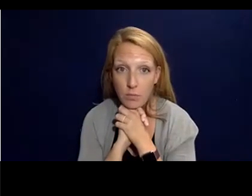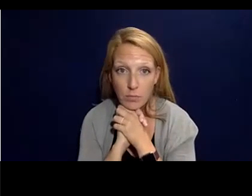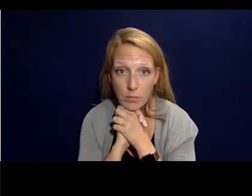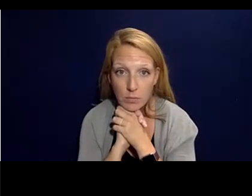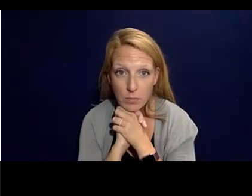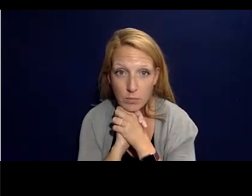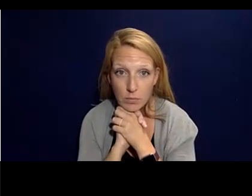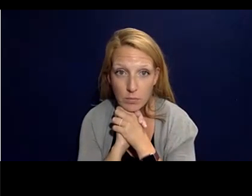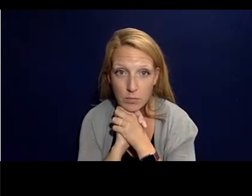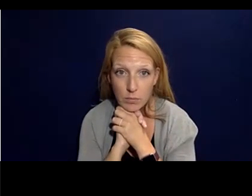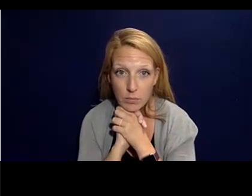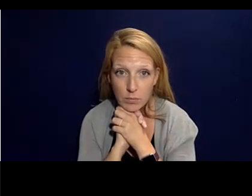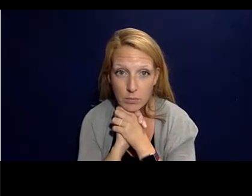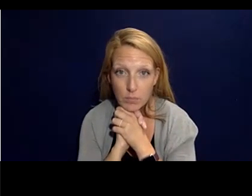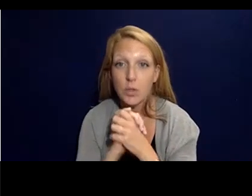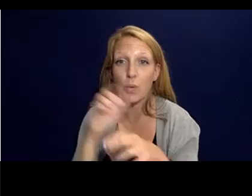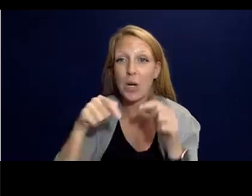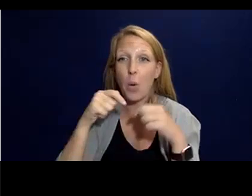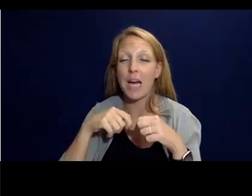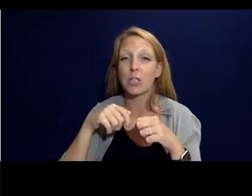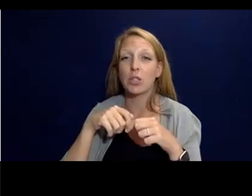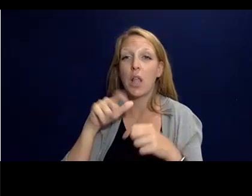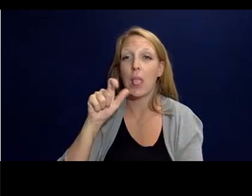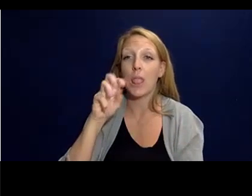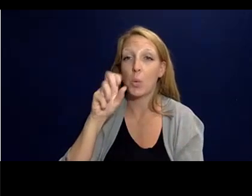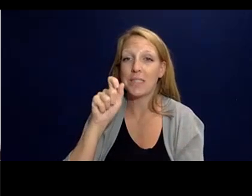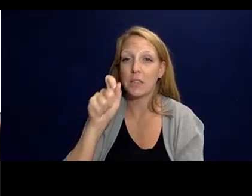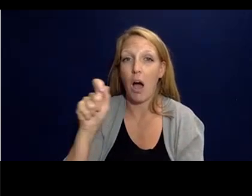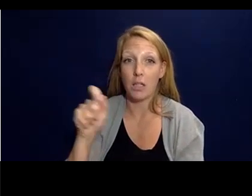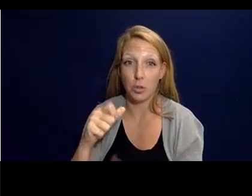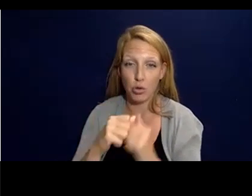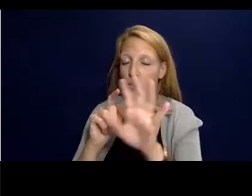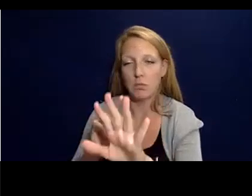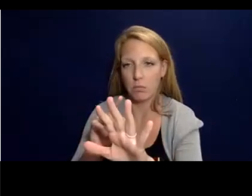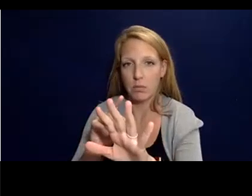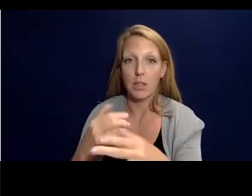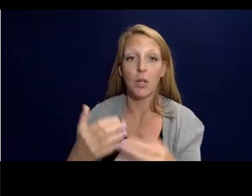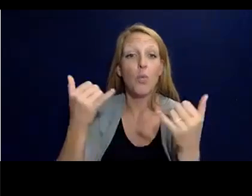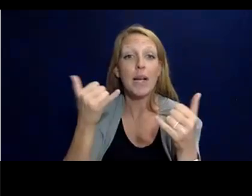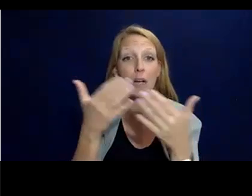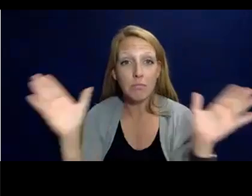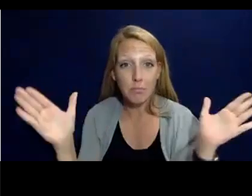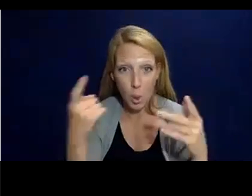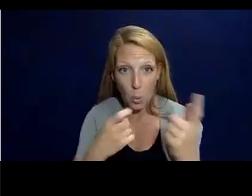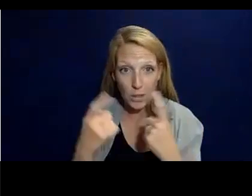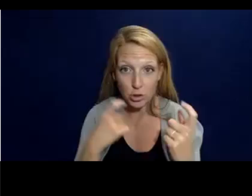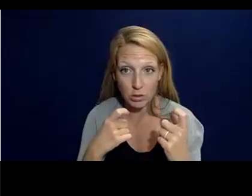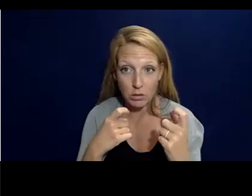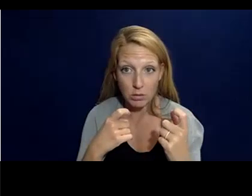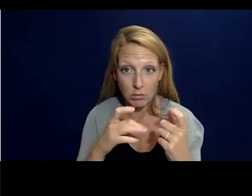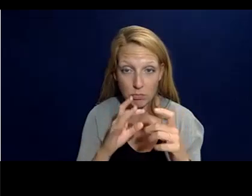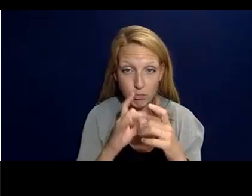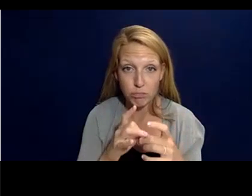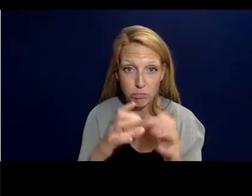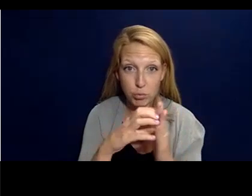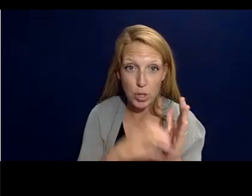chapter on the Lewis dots. Well, before I begin, are there any questions right now with respect to chapters 4